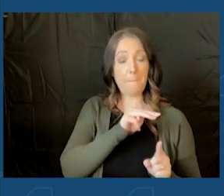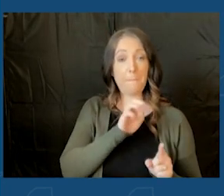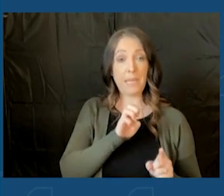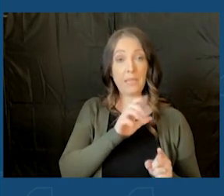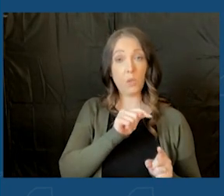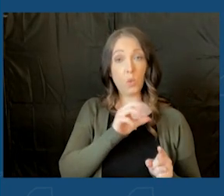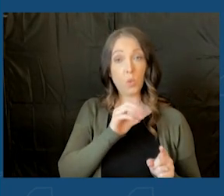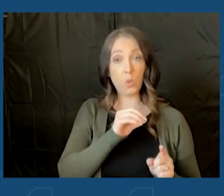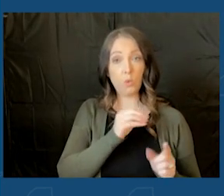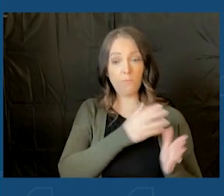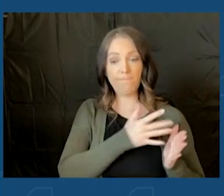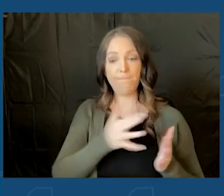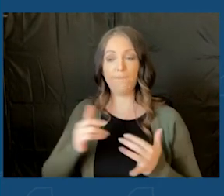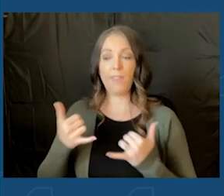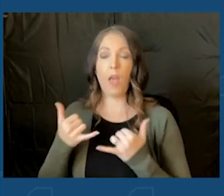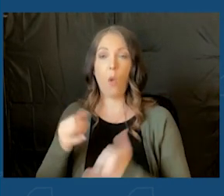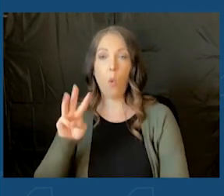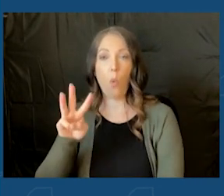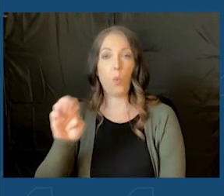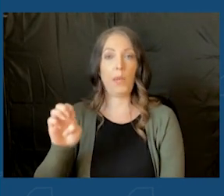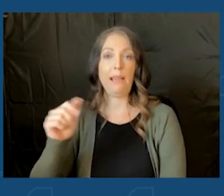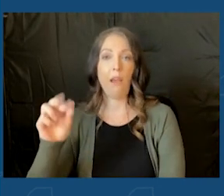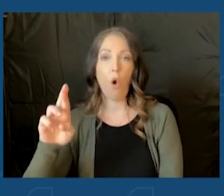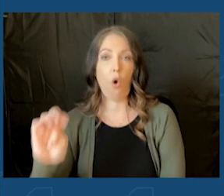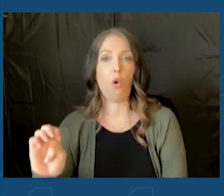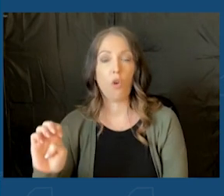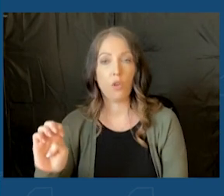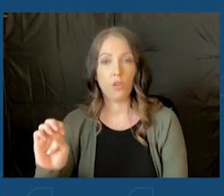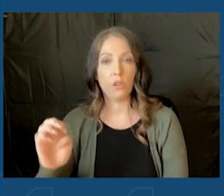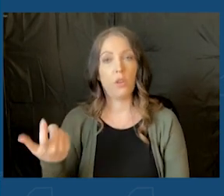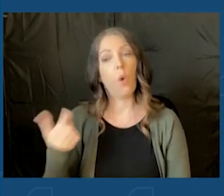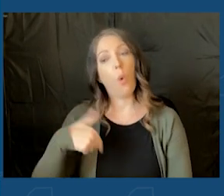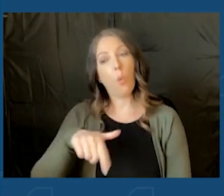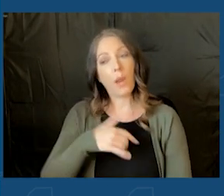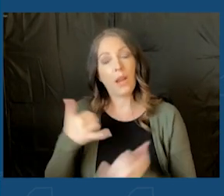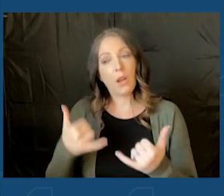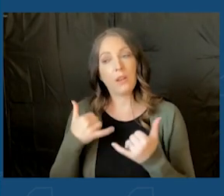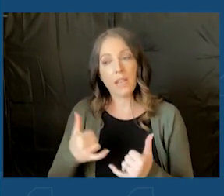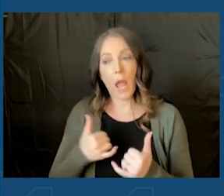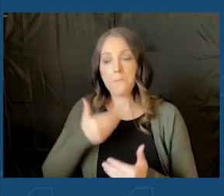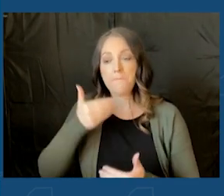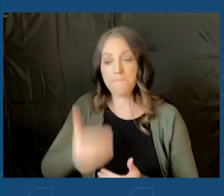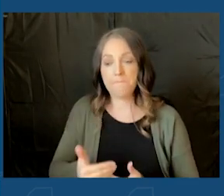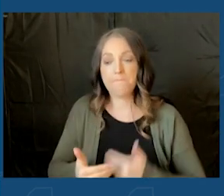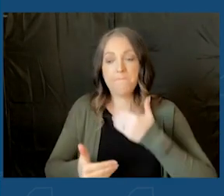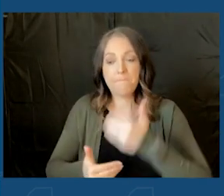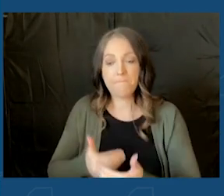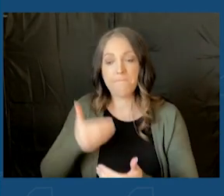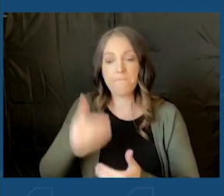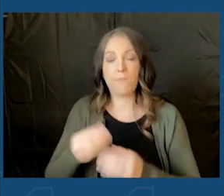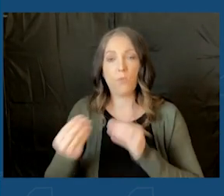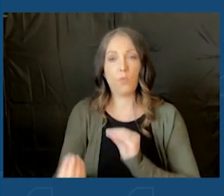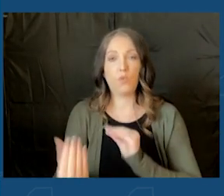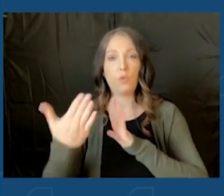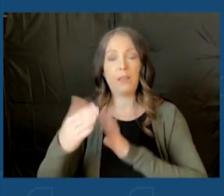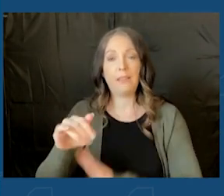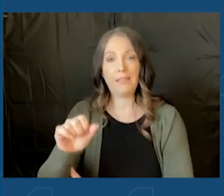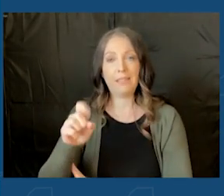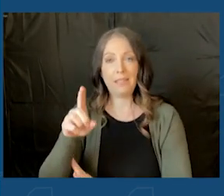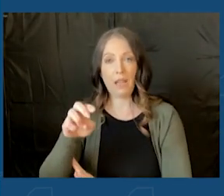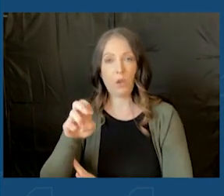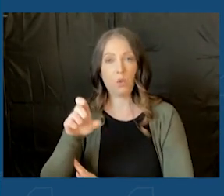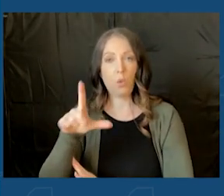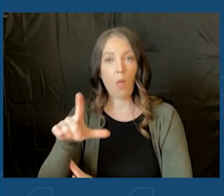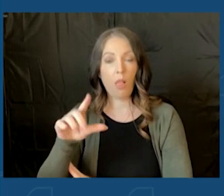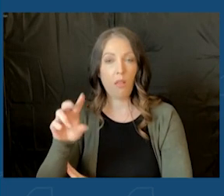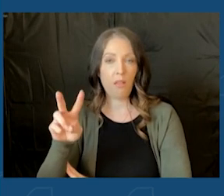are. We are in Albany taking steps to address the scourge of sexual violence and abuse throughout the state of New York. And thank